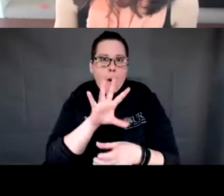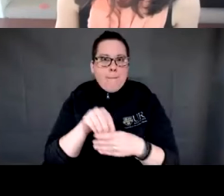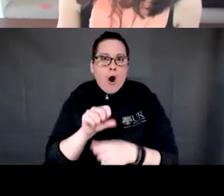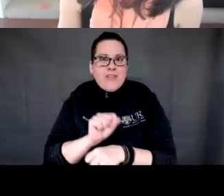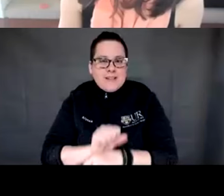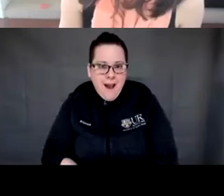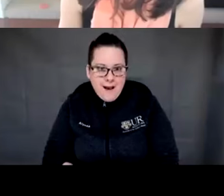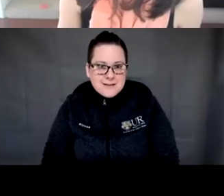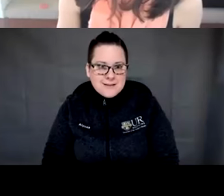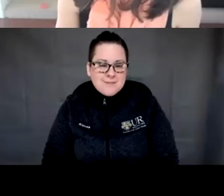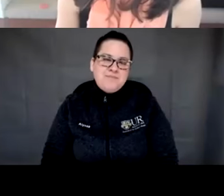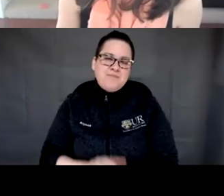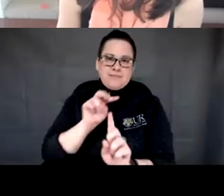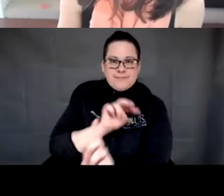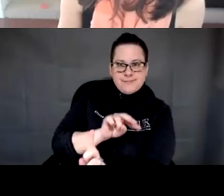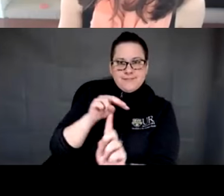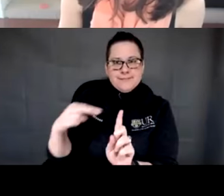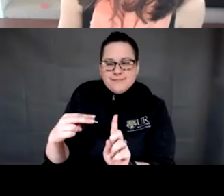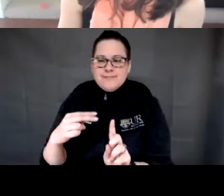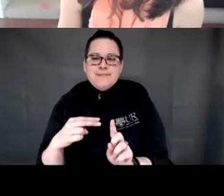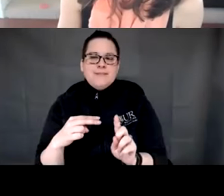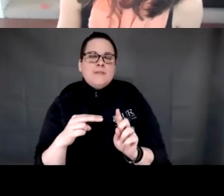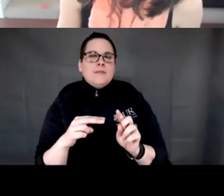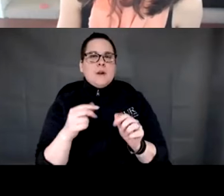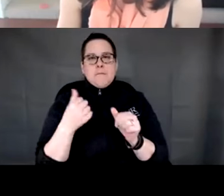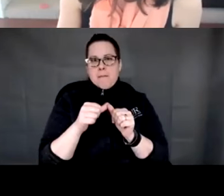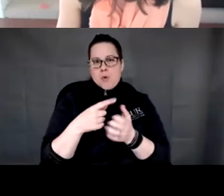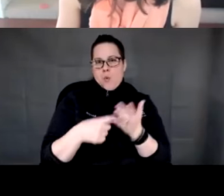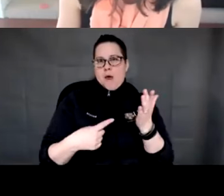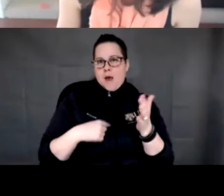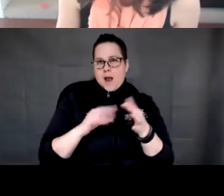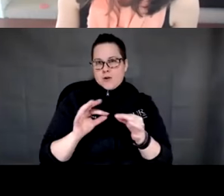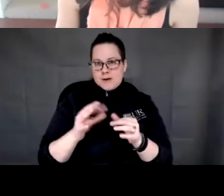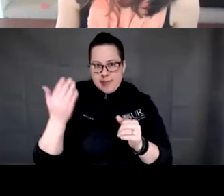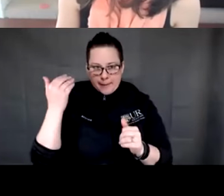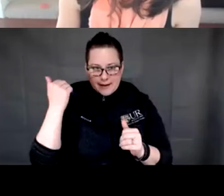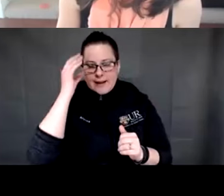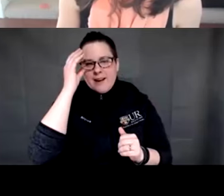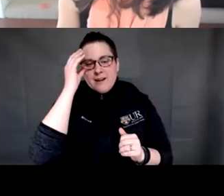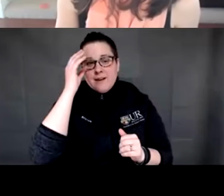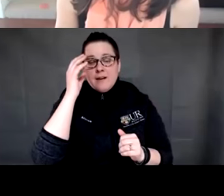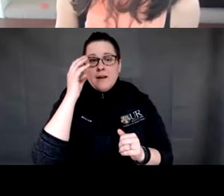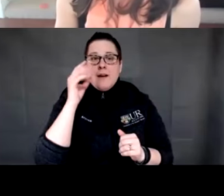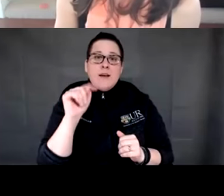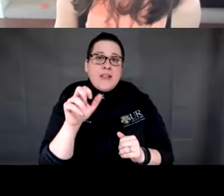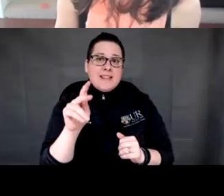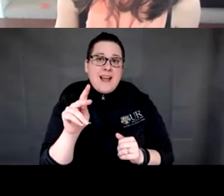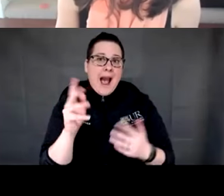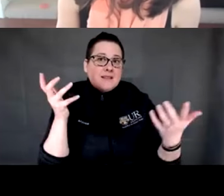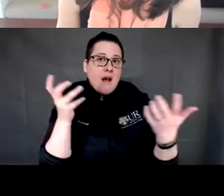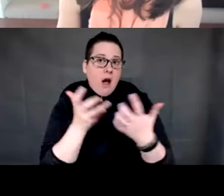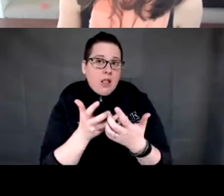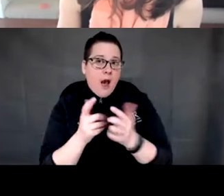so sort of to put this another way and to kind of harken back to nomenclature that I introduced at the beginning of the seminar, the task